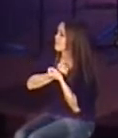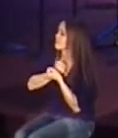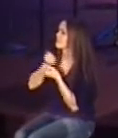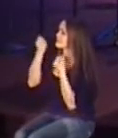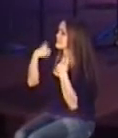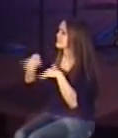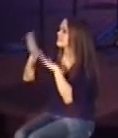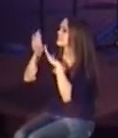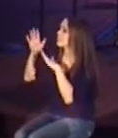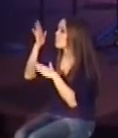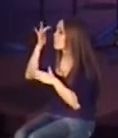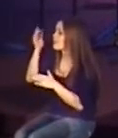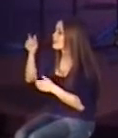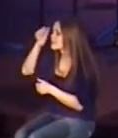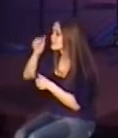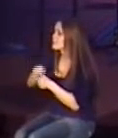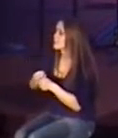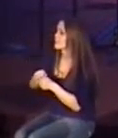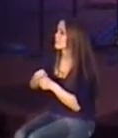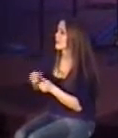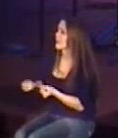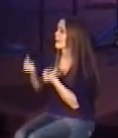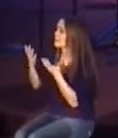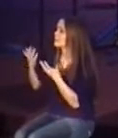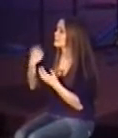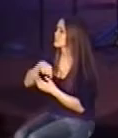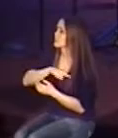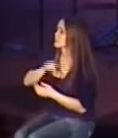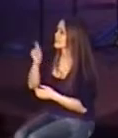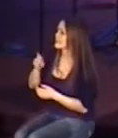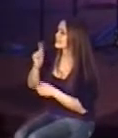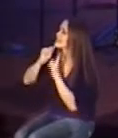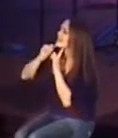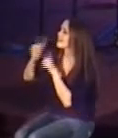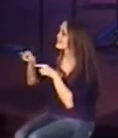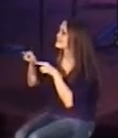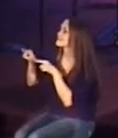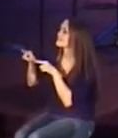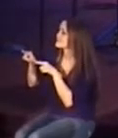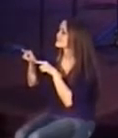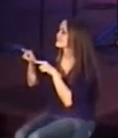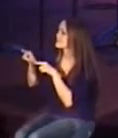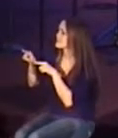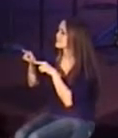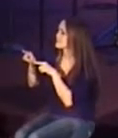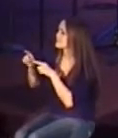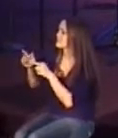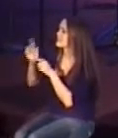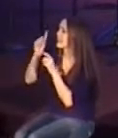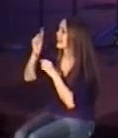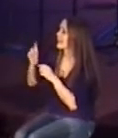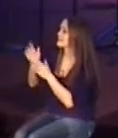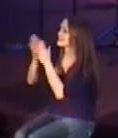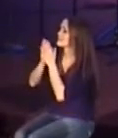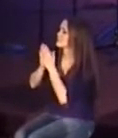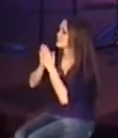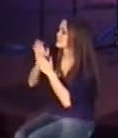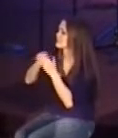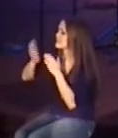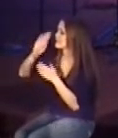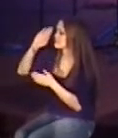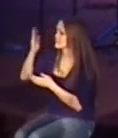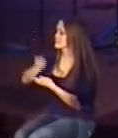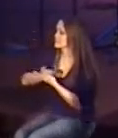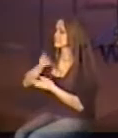remember how much we need to respond to you. Father, I ask and pray all these things in your Son's name. Amen.